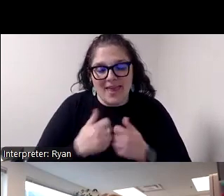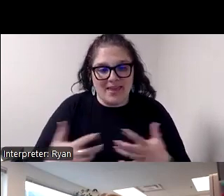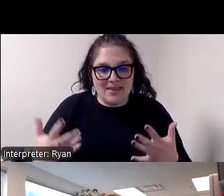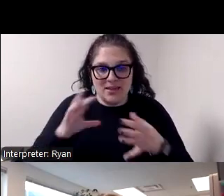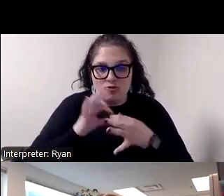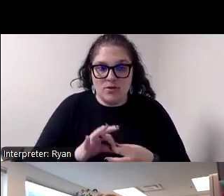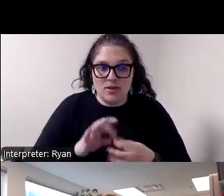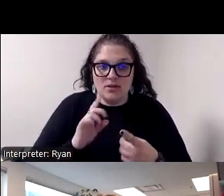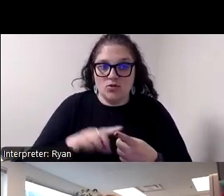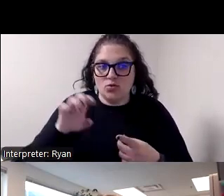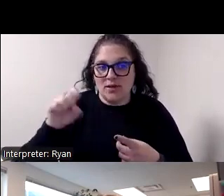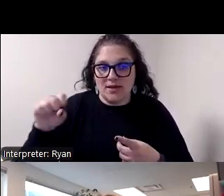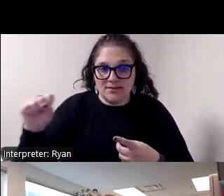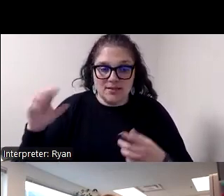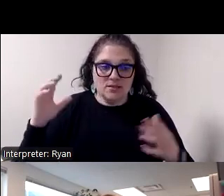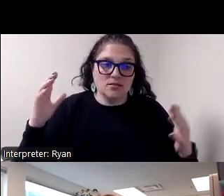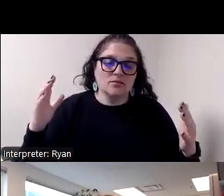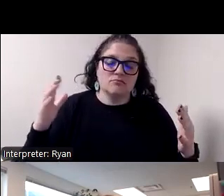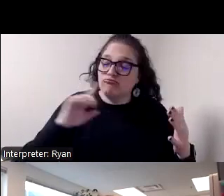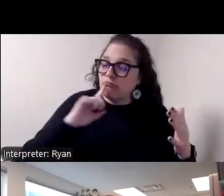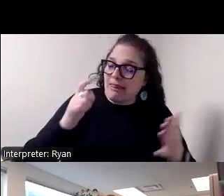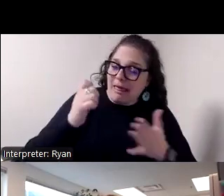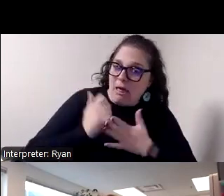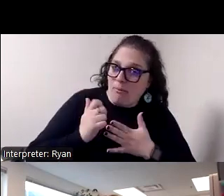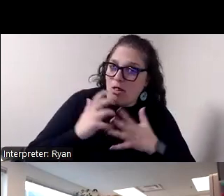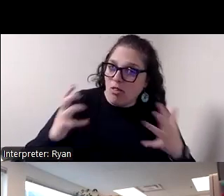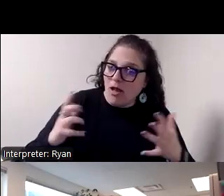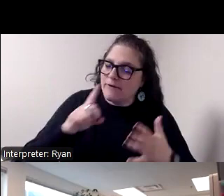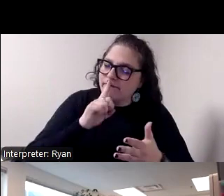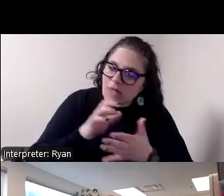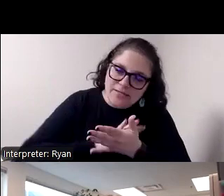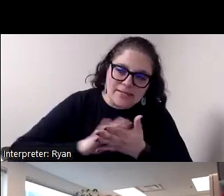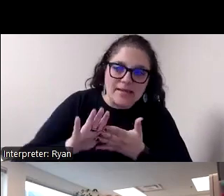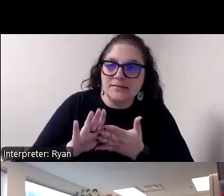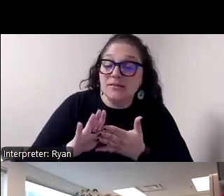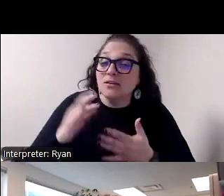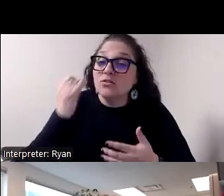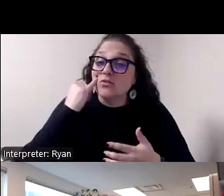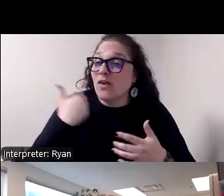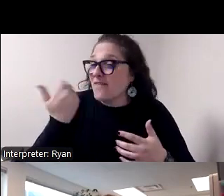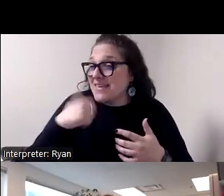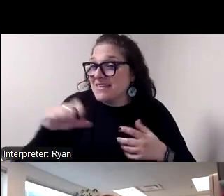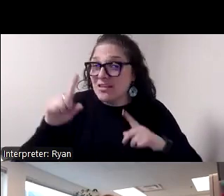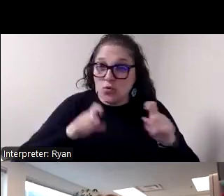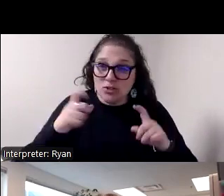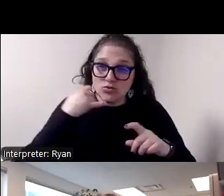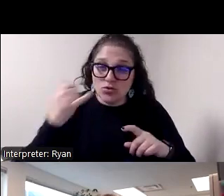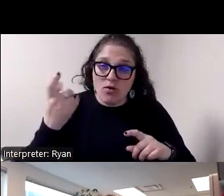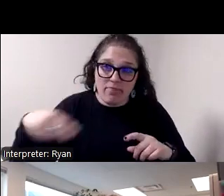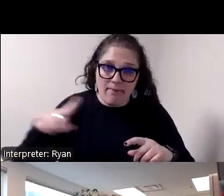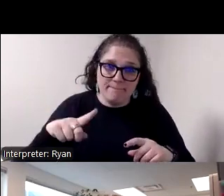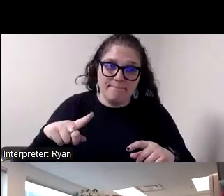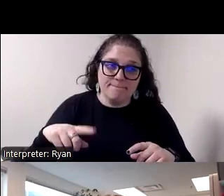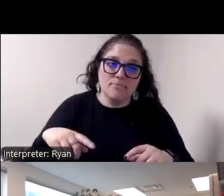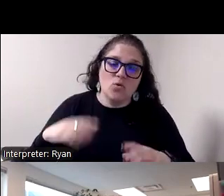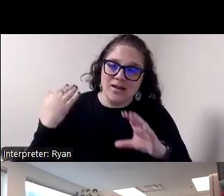regarding ESS. They're very helpful and they're very nice. So if you have any questions, feel free to give them a call or